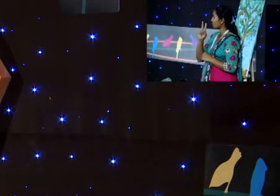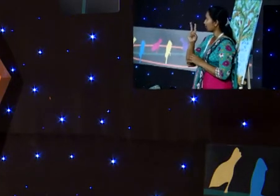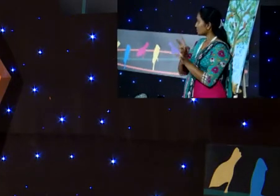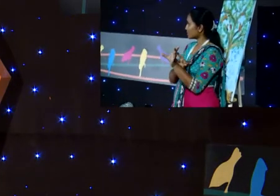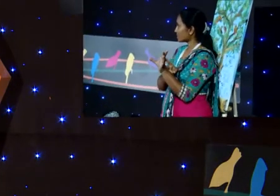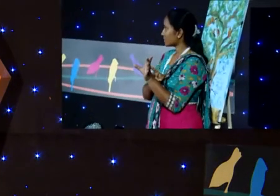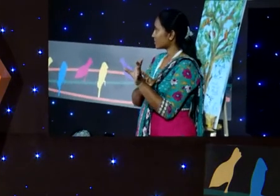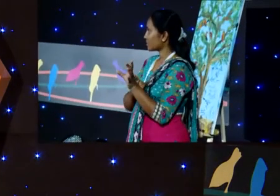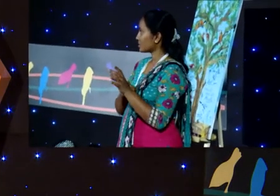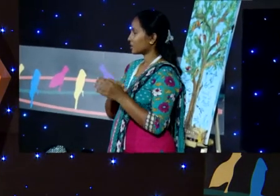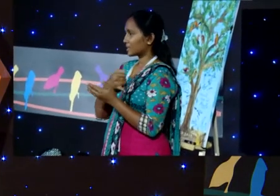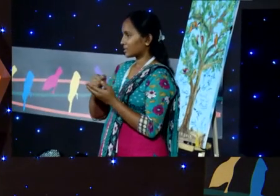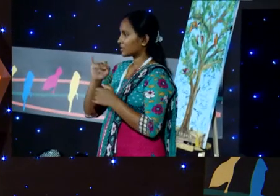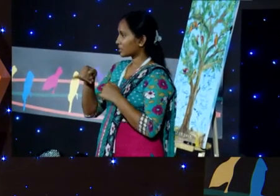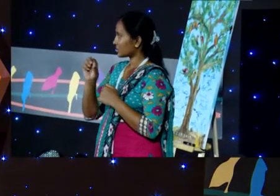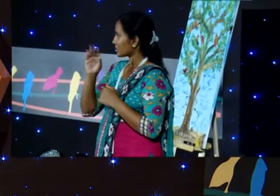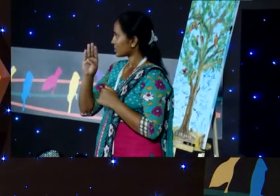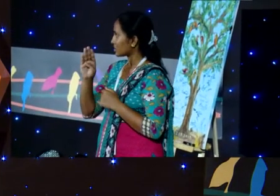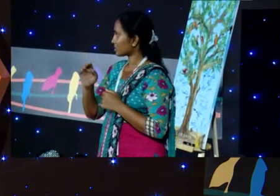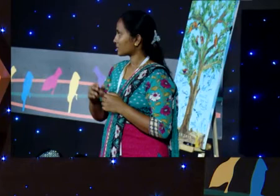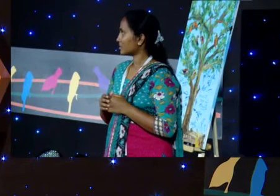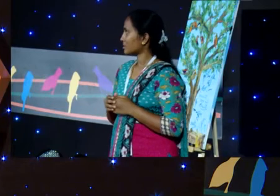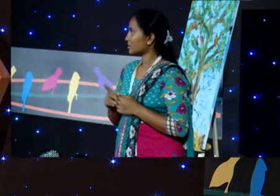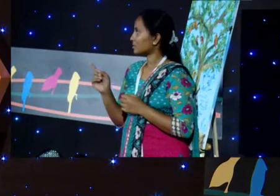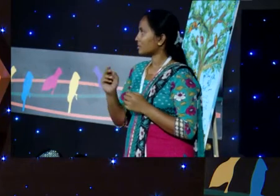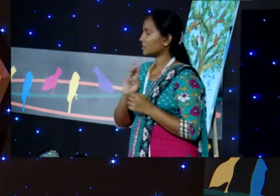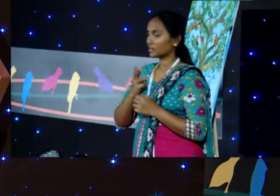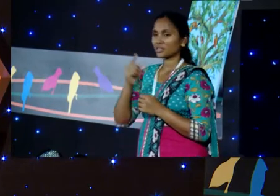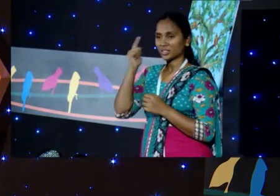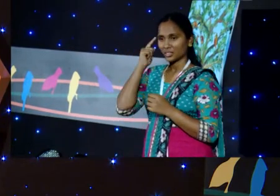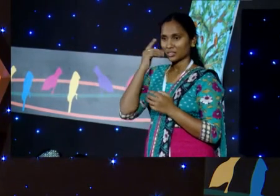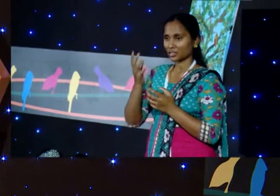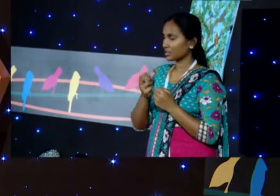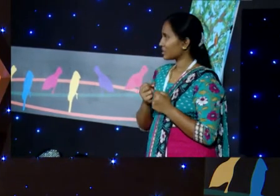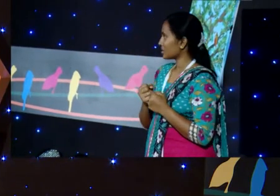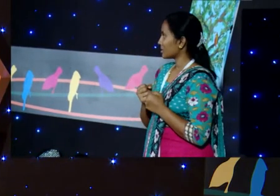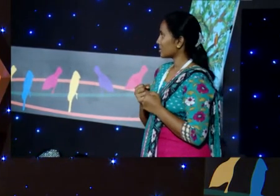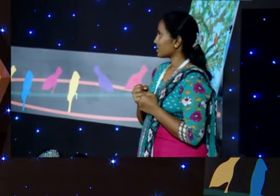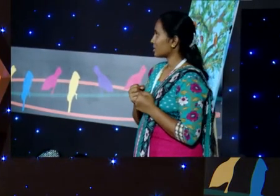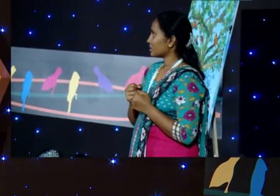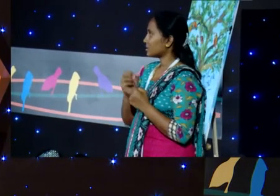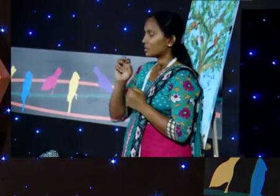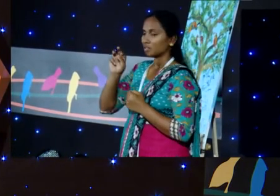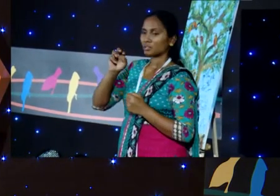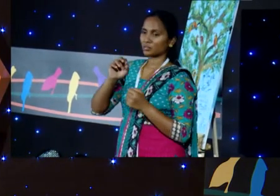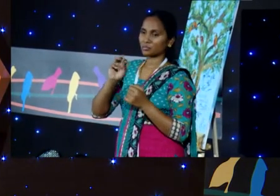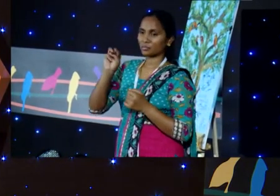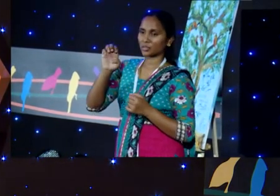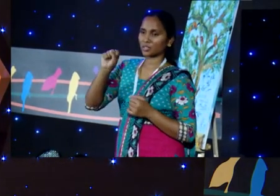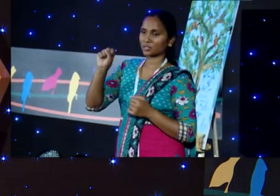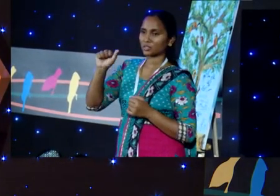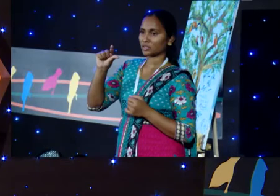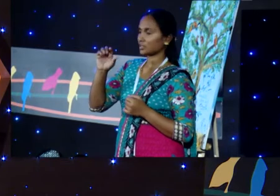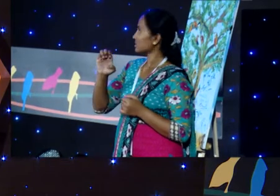2 years of leaving the job, we developed some systems and we thought of taking it out there and spreading a wider message. So this was the